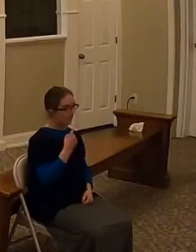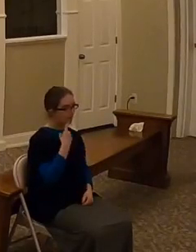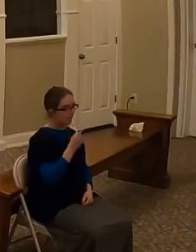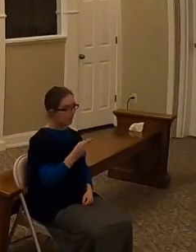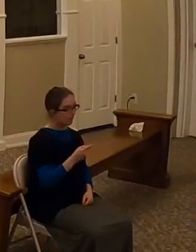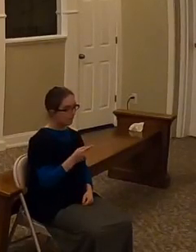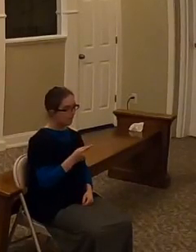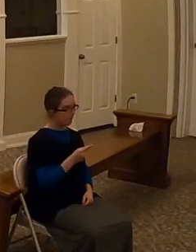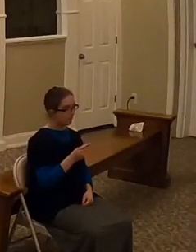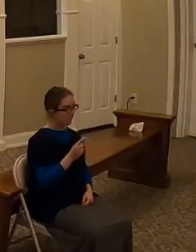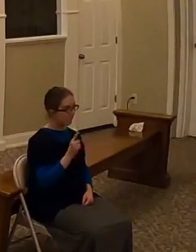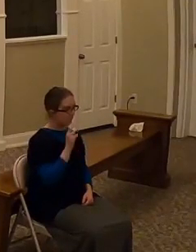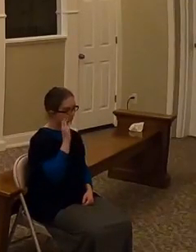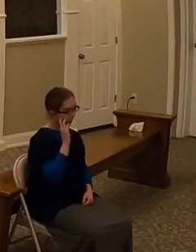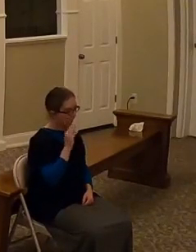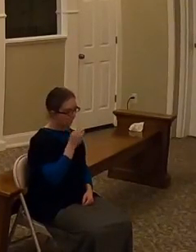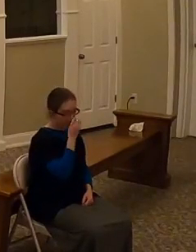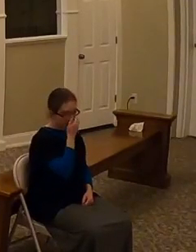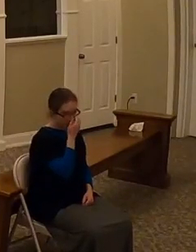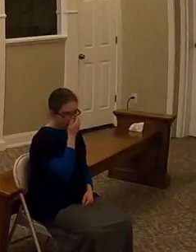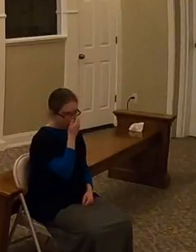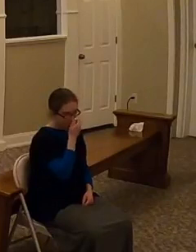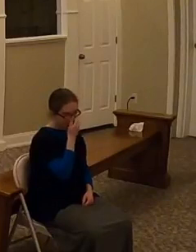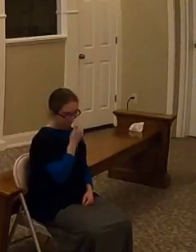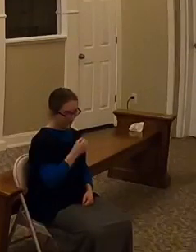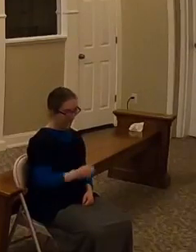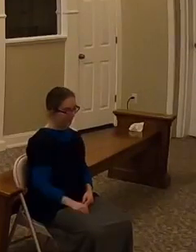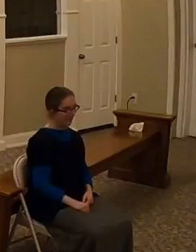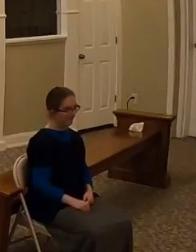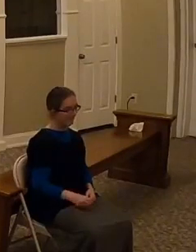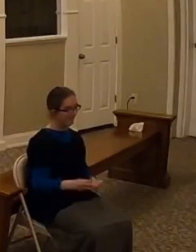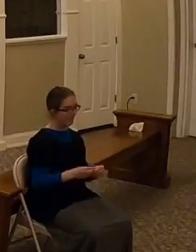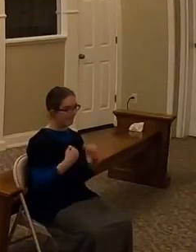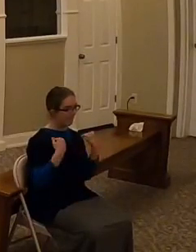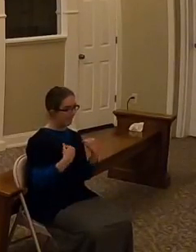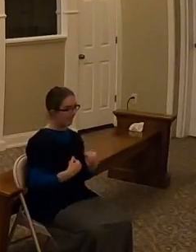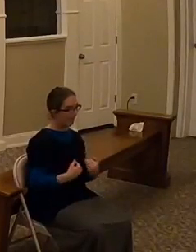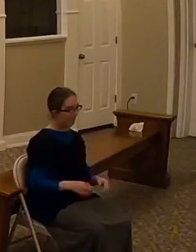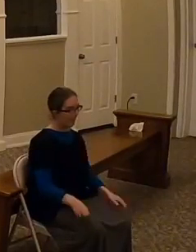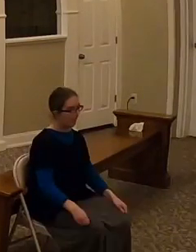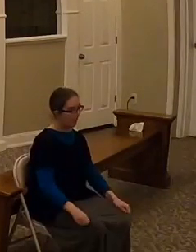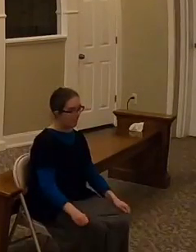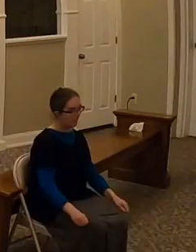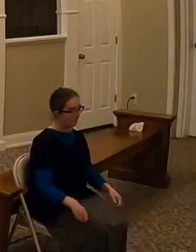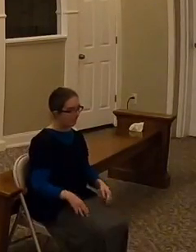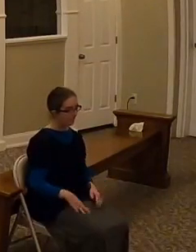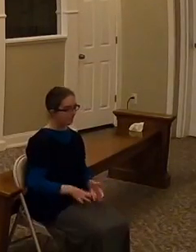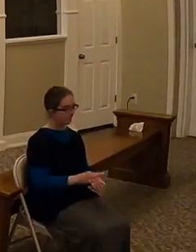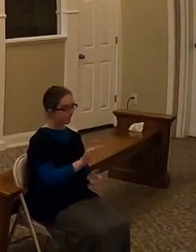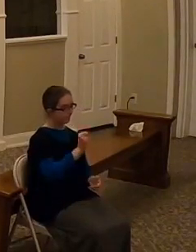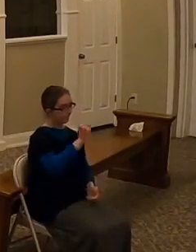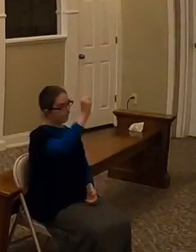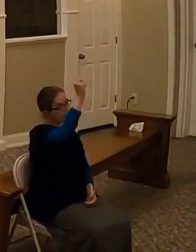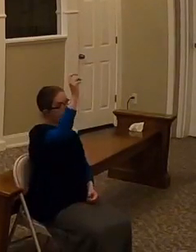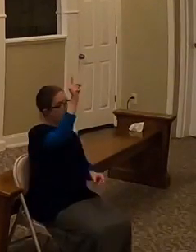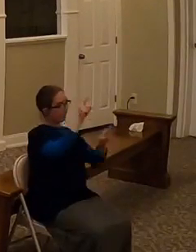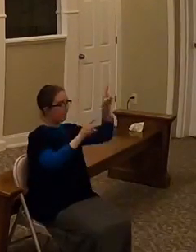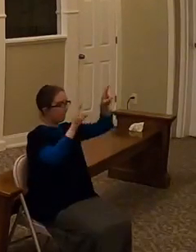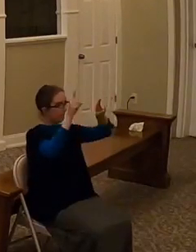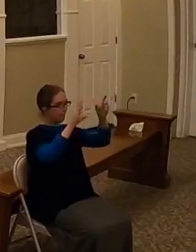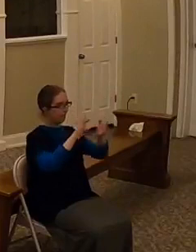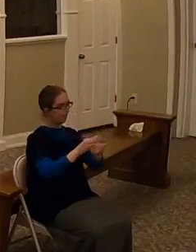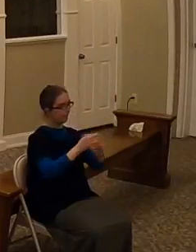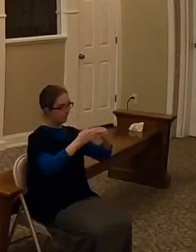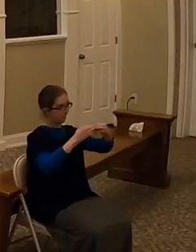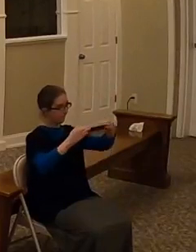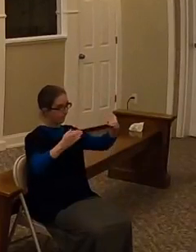by doing that. Now you go figure that. That took somebody with some brains more than I got to do that. I can find the North Star, and I can find